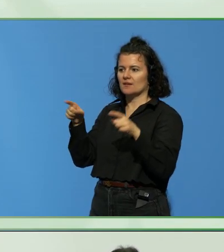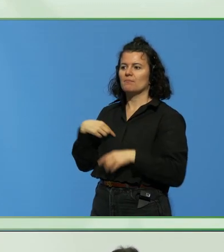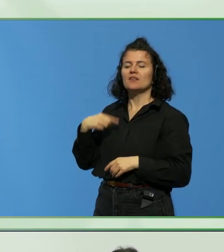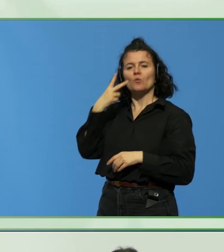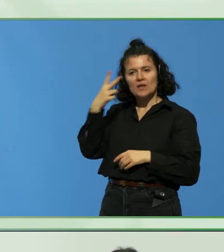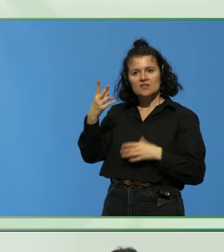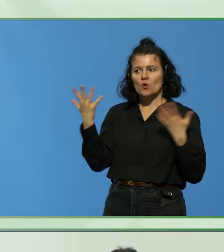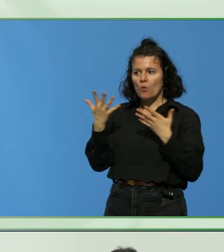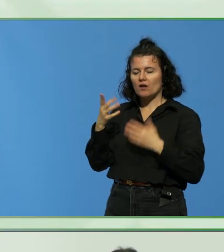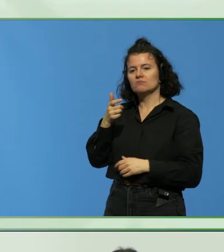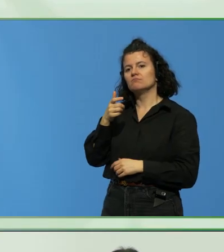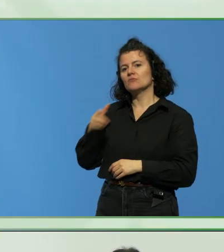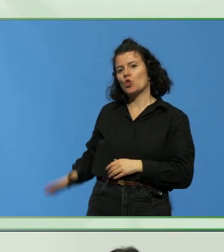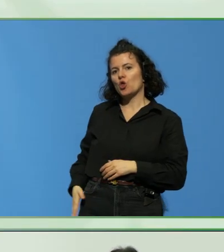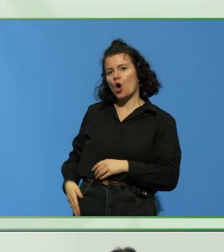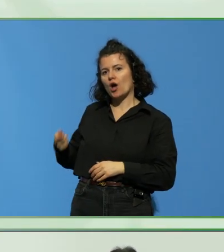mats,